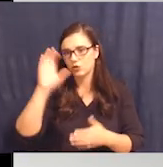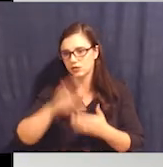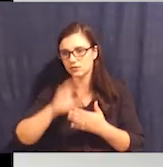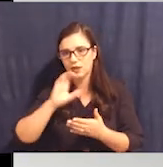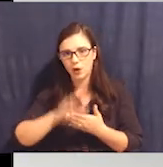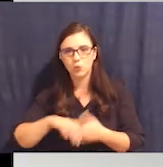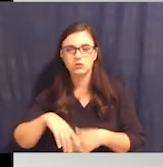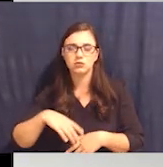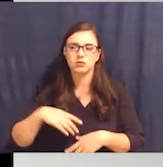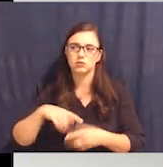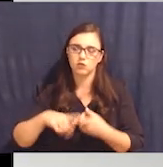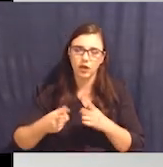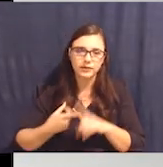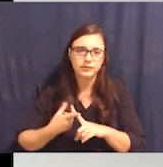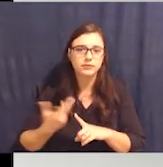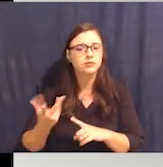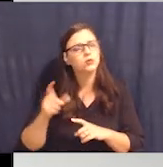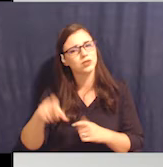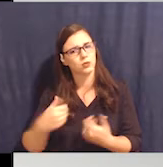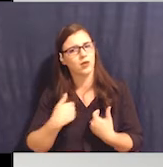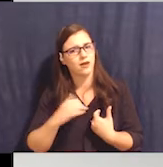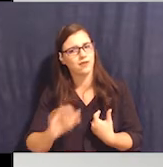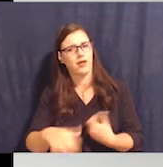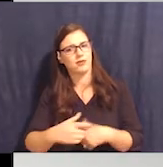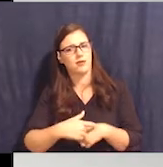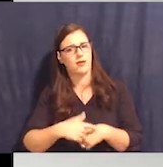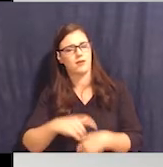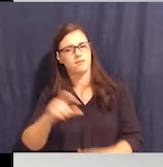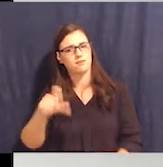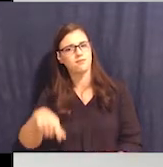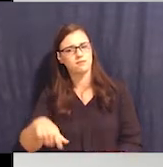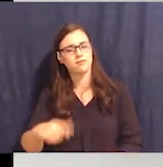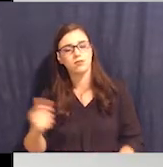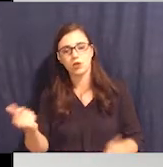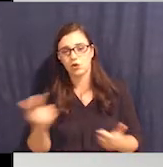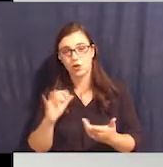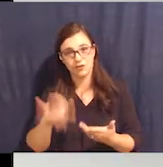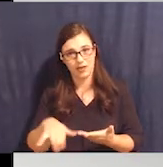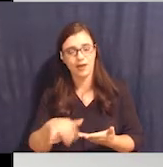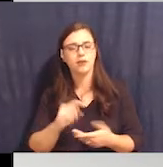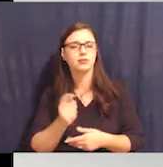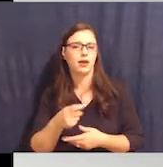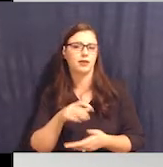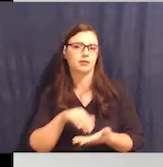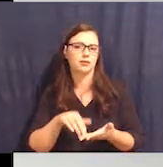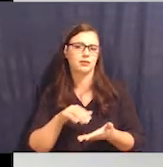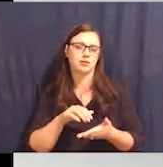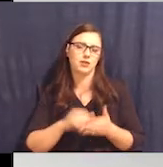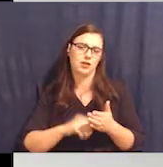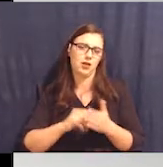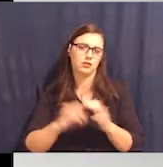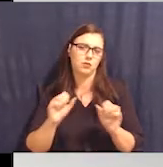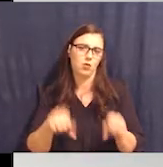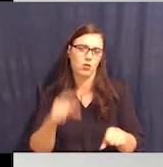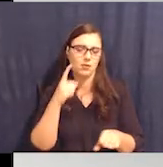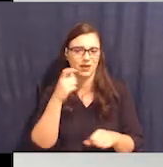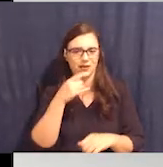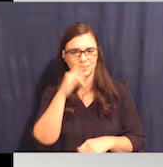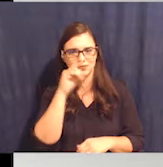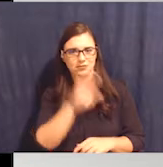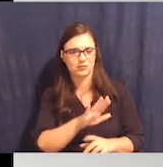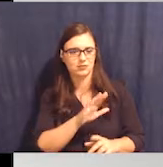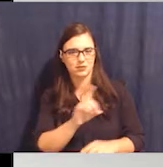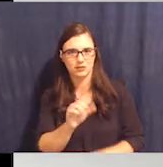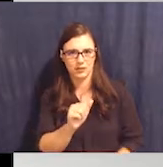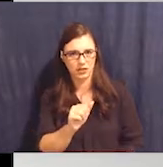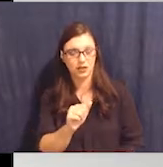your spouse, friends, you need to have that time. And all of that is tax deductible